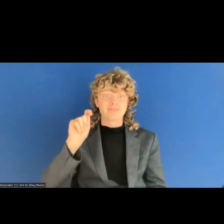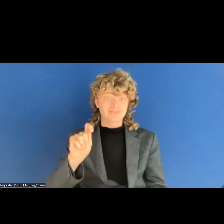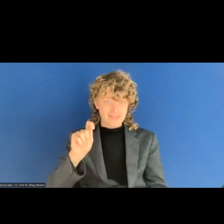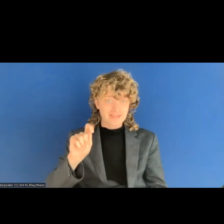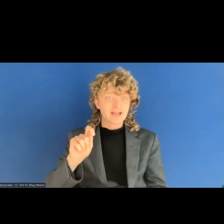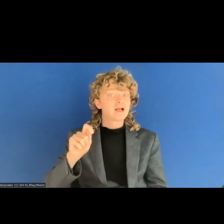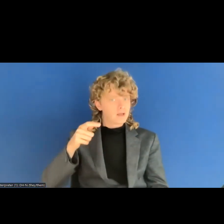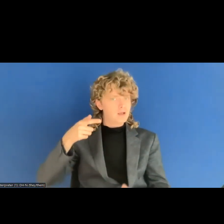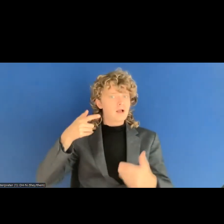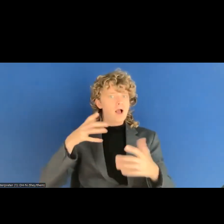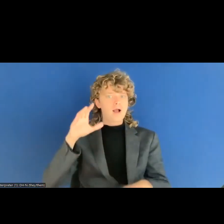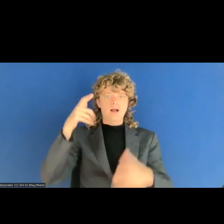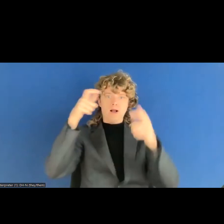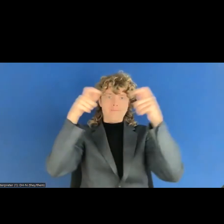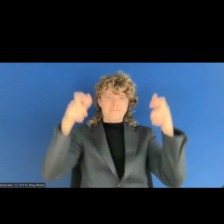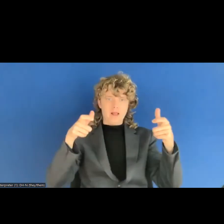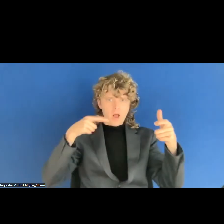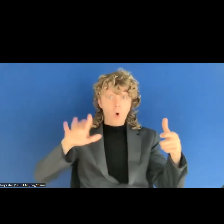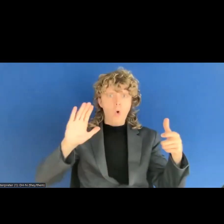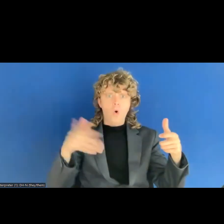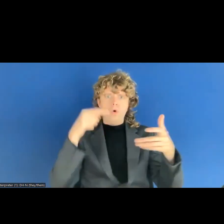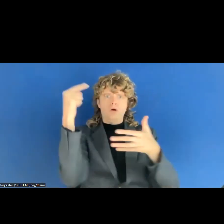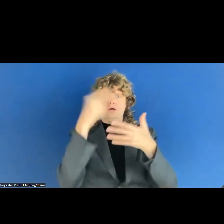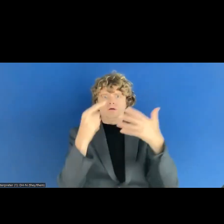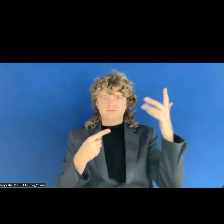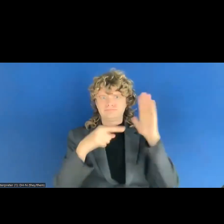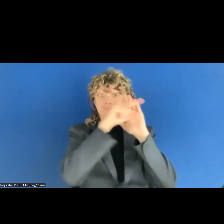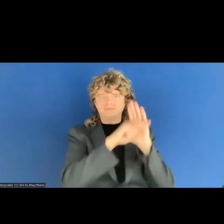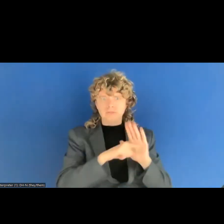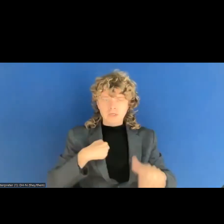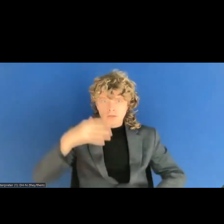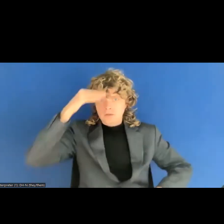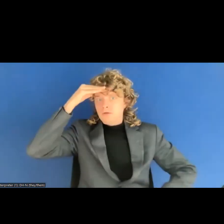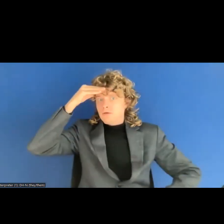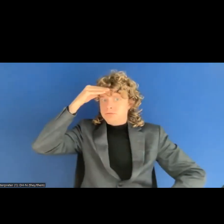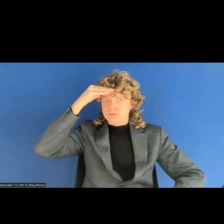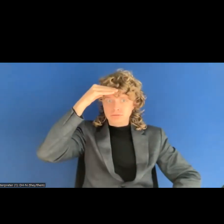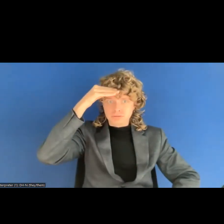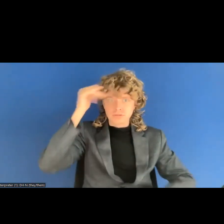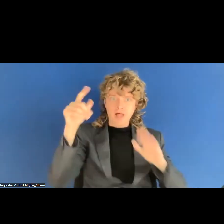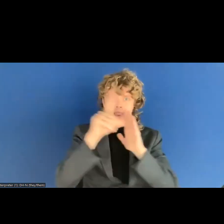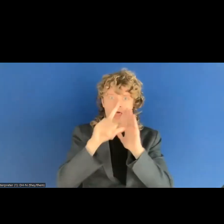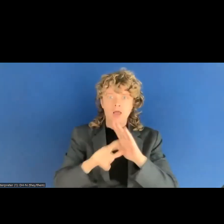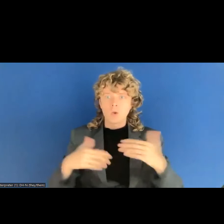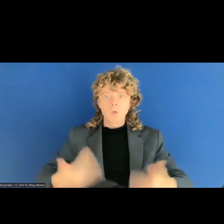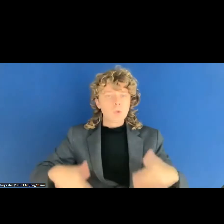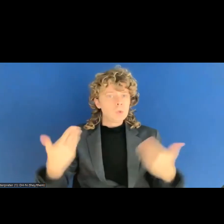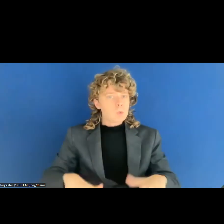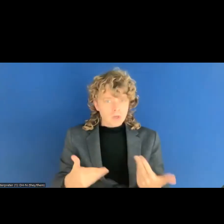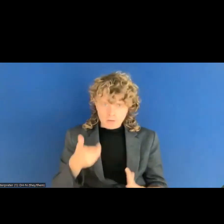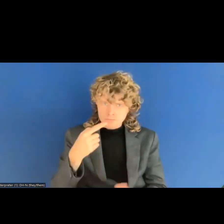me. Any tips about how small businesses can get a better understanding on how to apply them? So maybe Aurélien, do you want